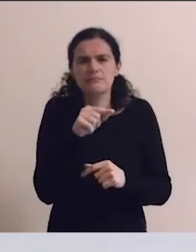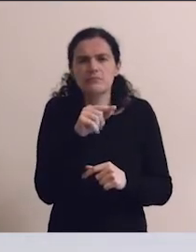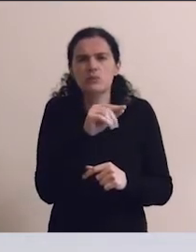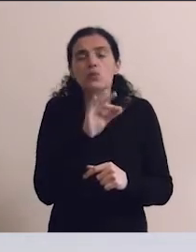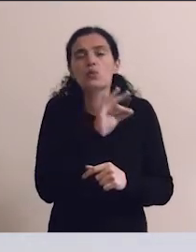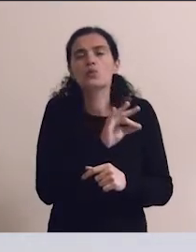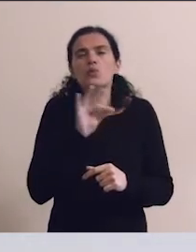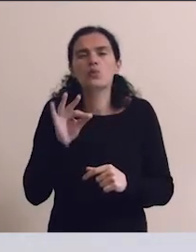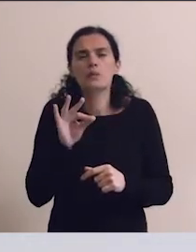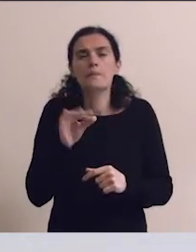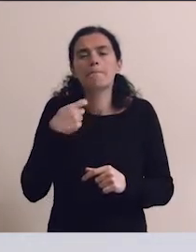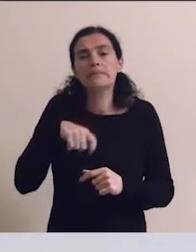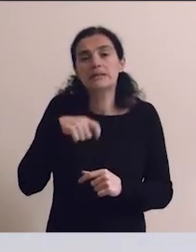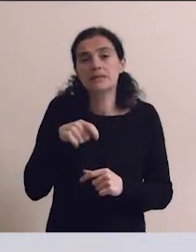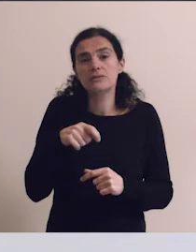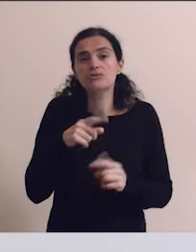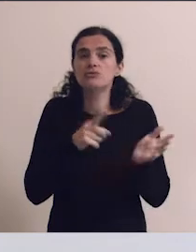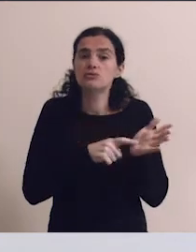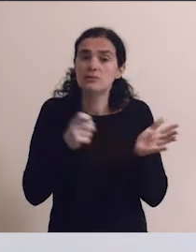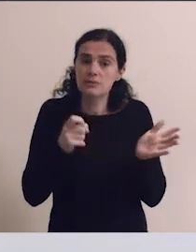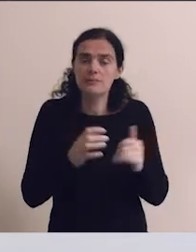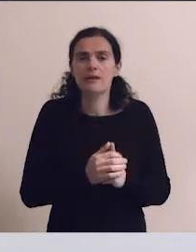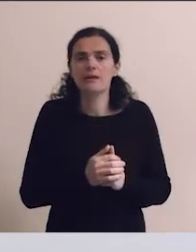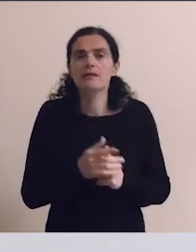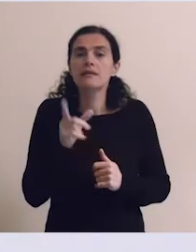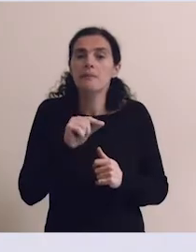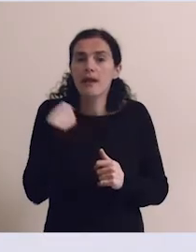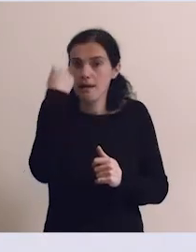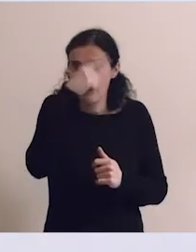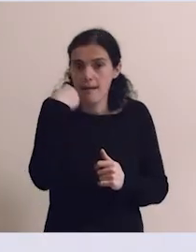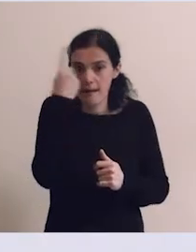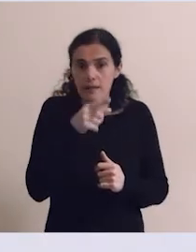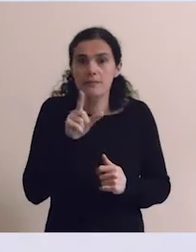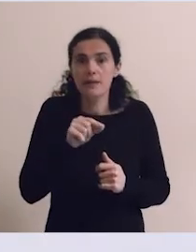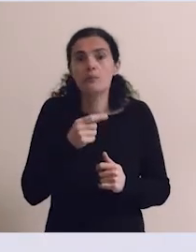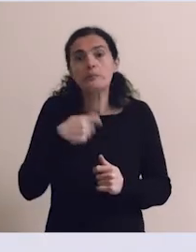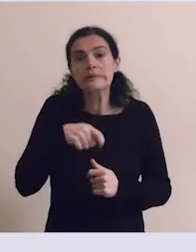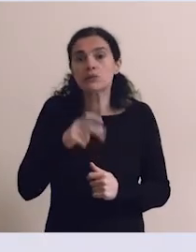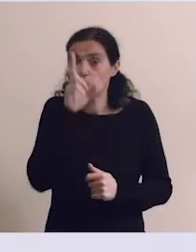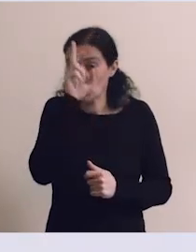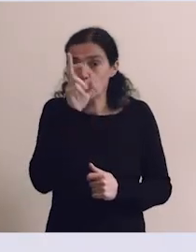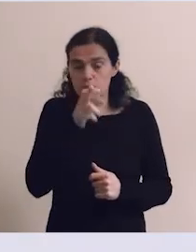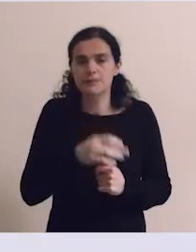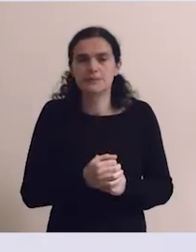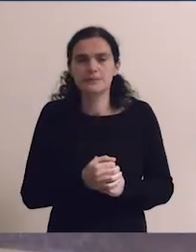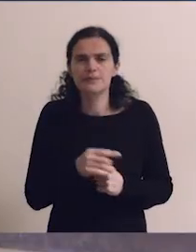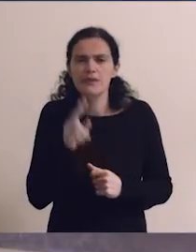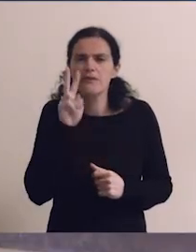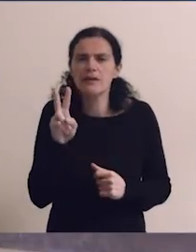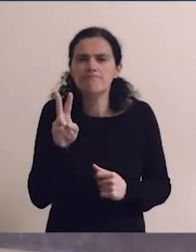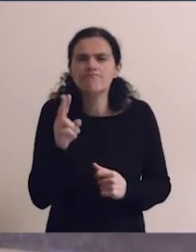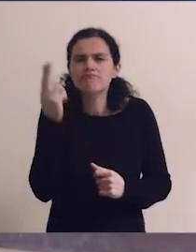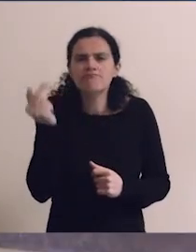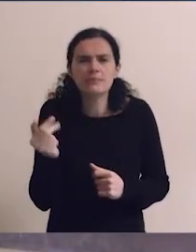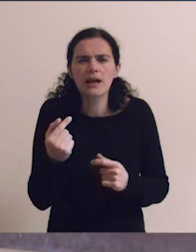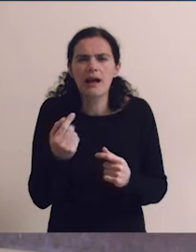the 45th president of the United States and portrait of Vladimir Putin. You will see